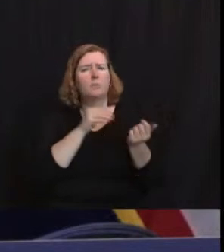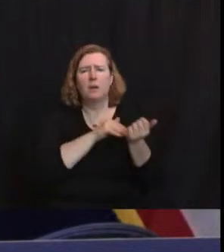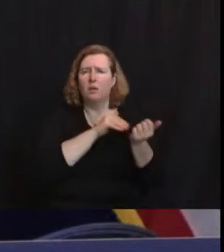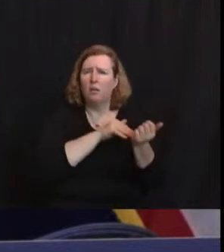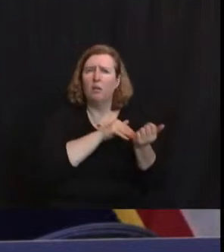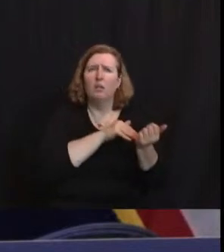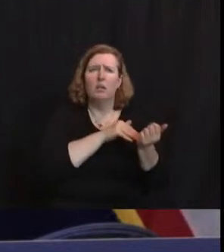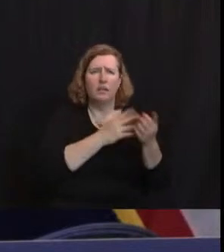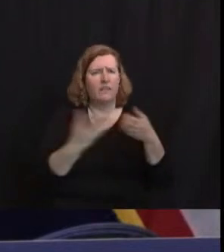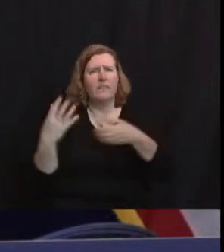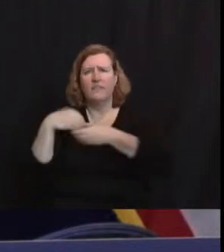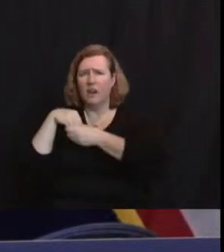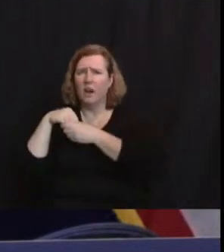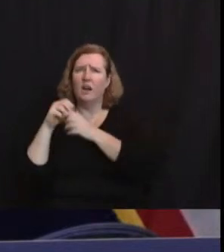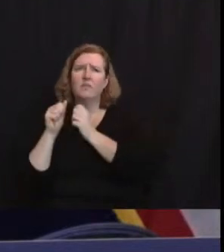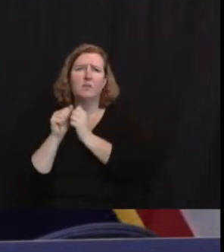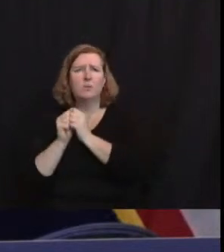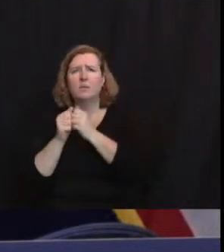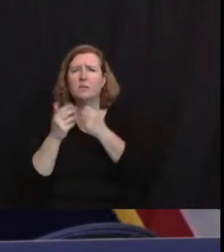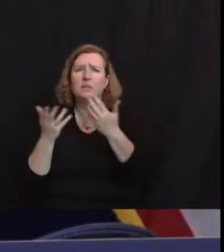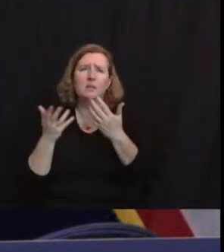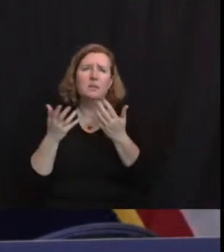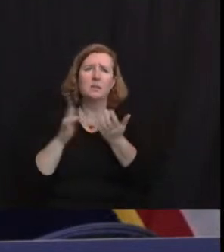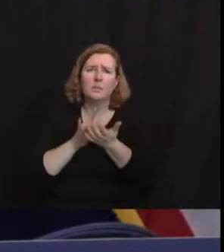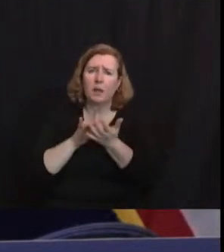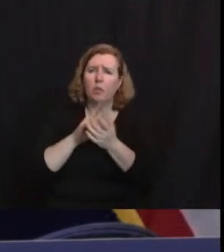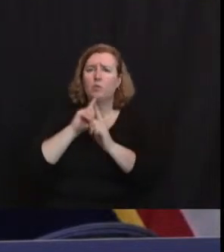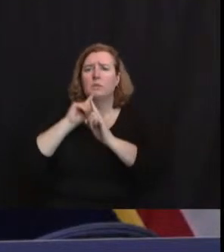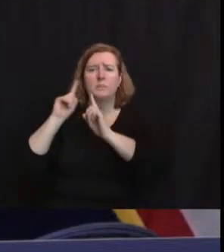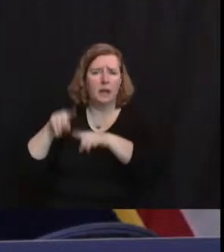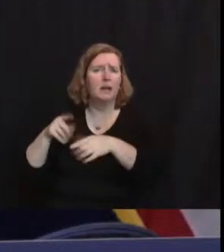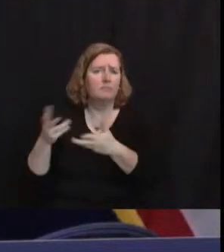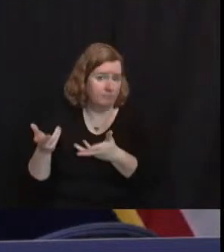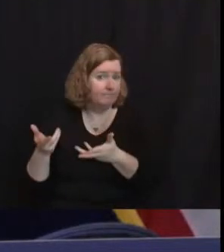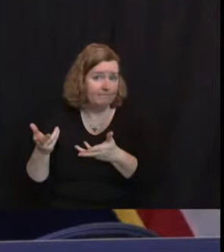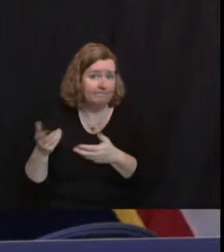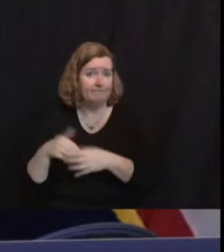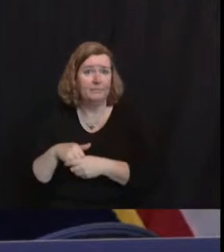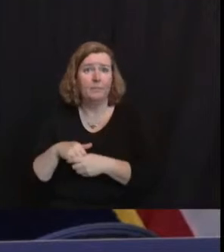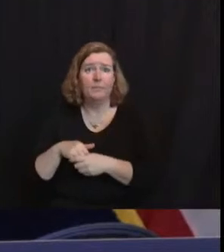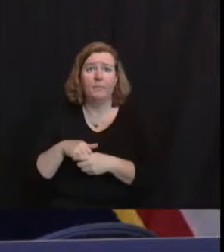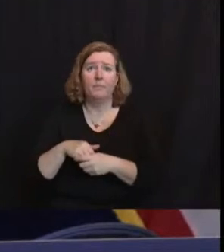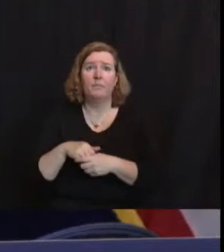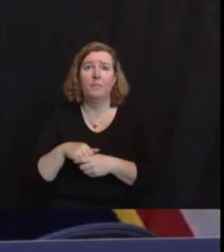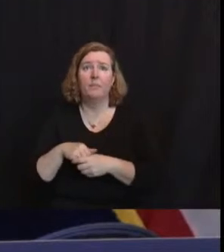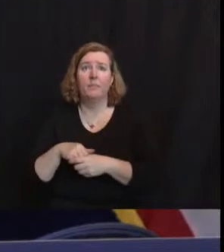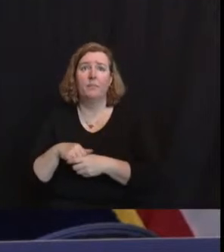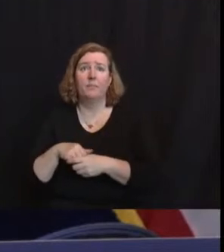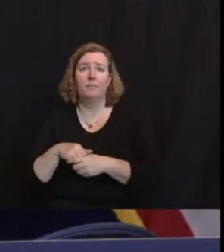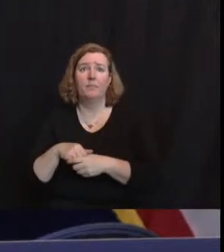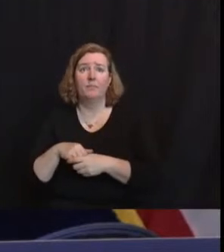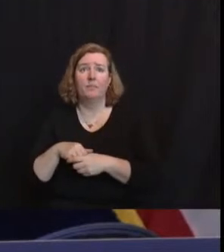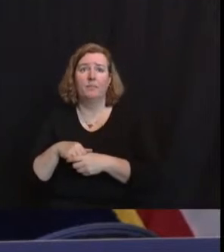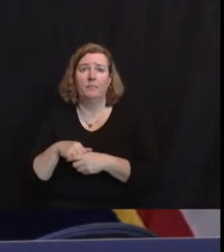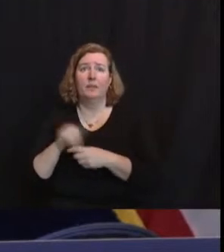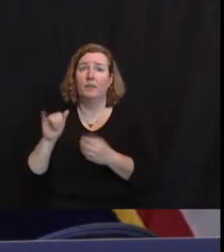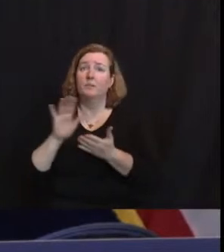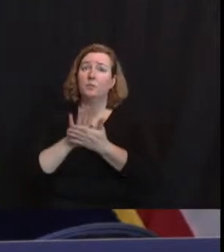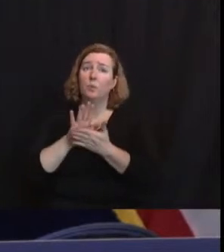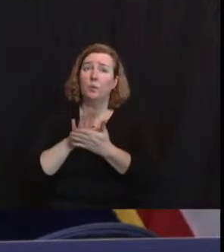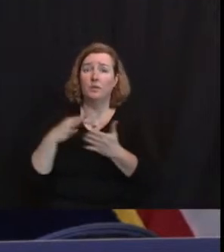and recovery effort. And that period is only open for 16 more days. It closes on April 23rd.